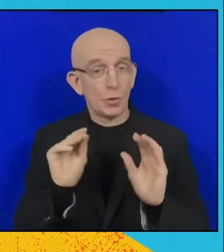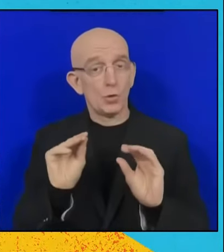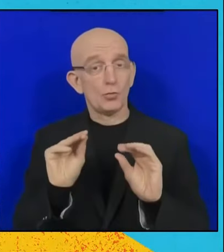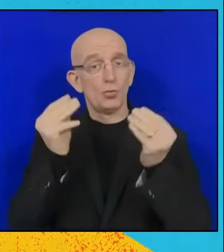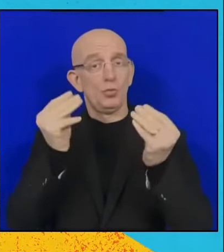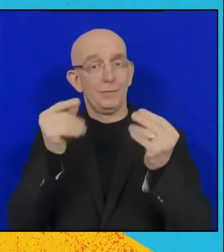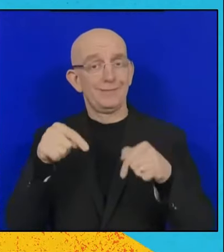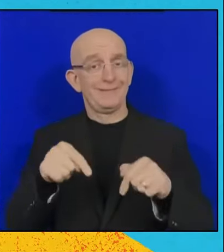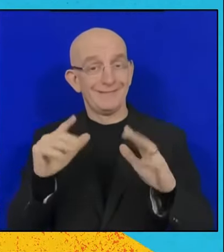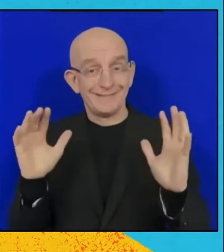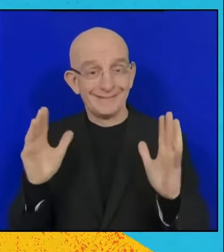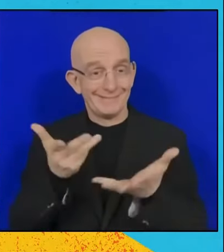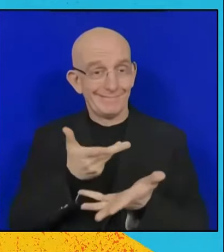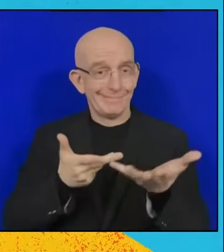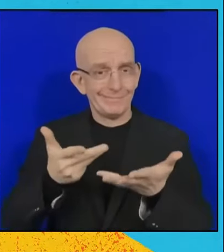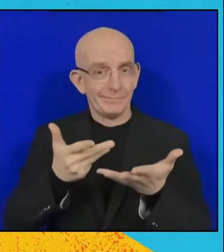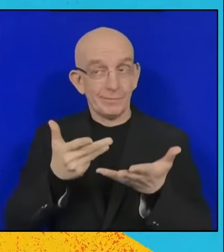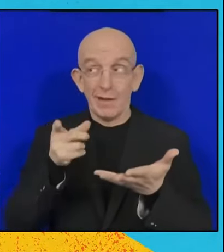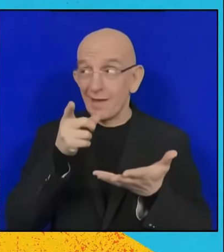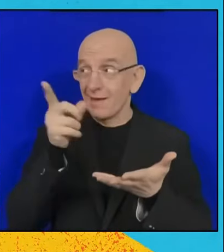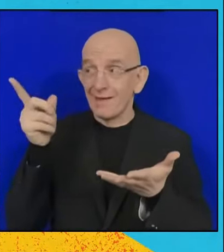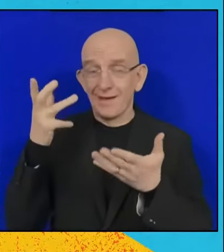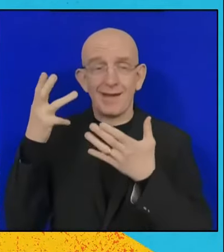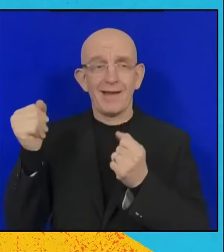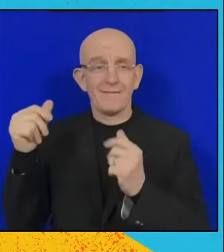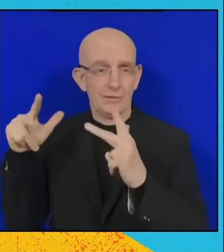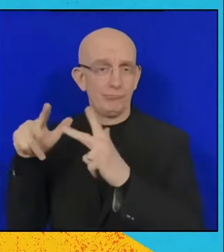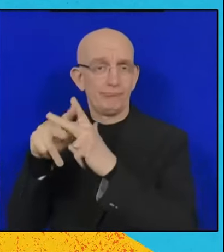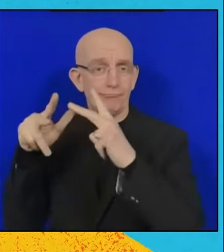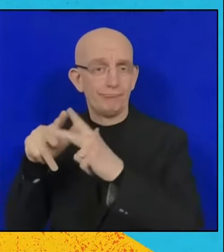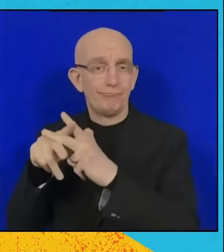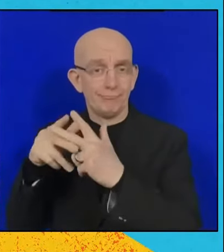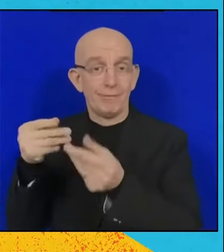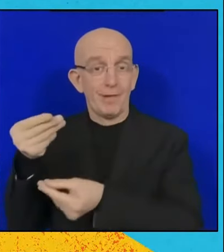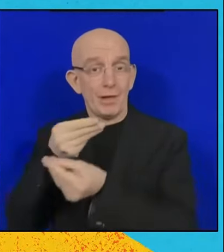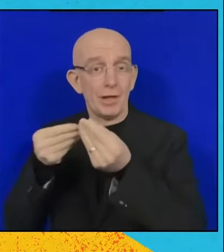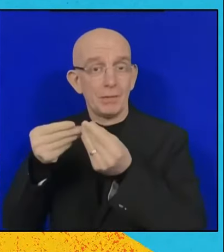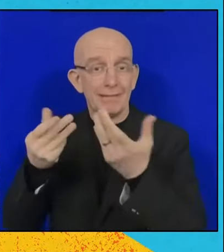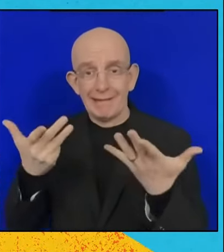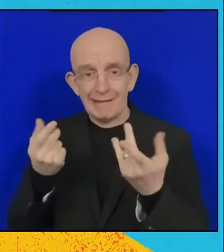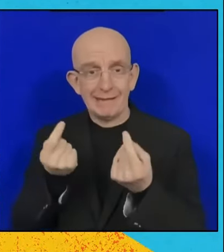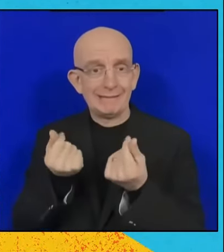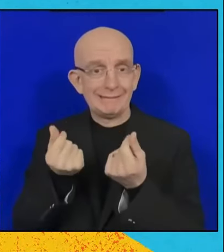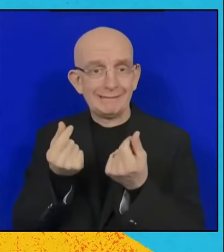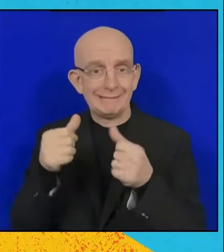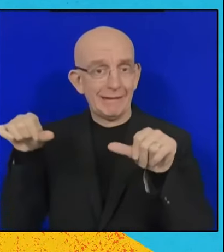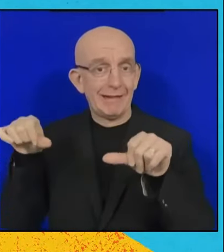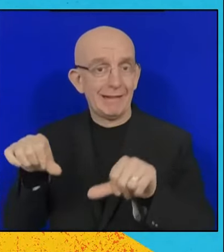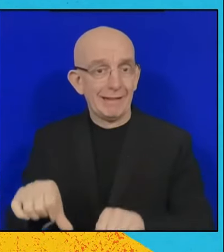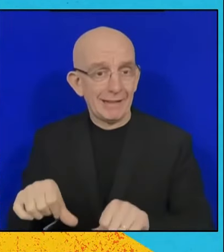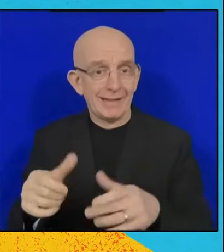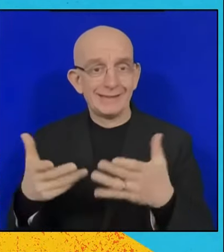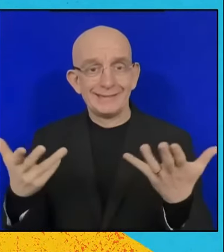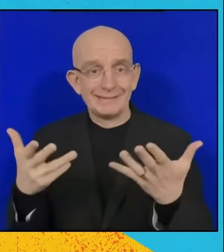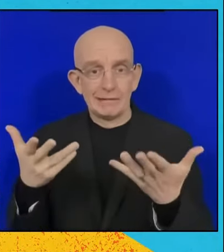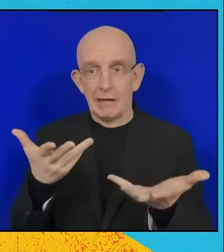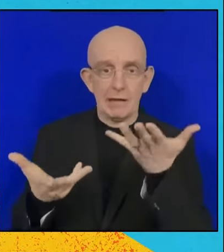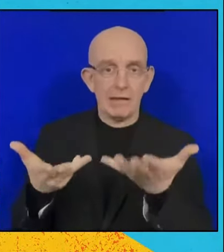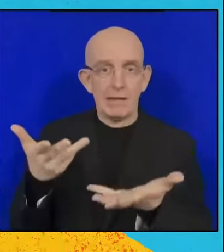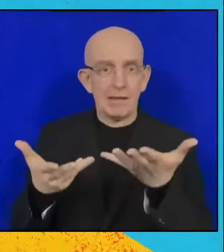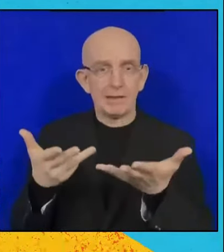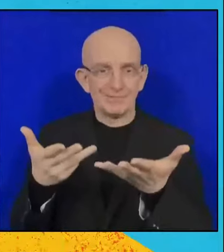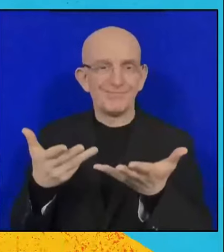global insecurity, the aftermath of the COVID-19 pandemic, and the disastrous effects of climate change. The world we